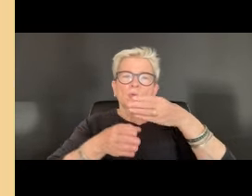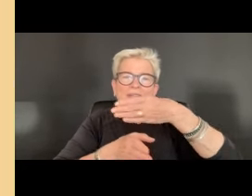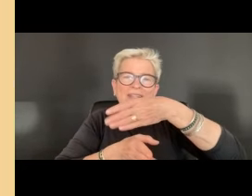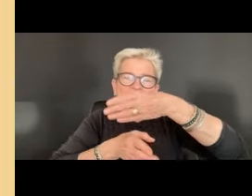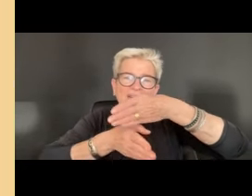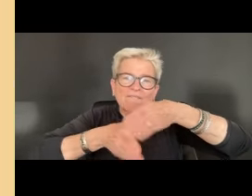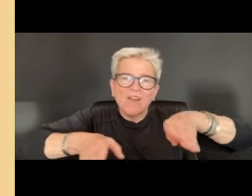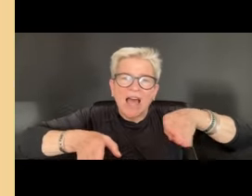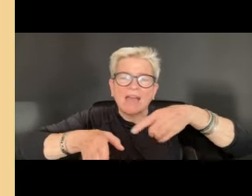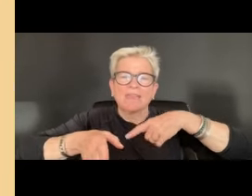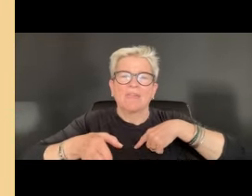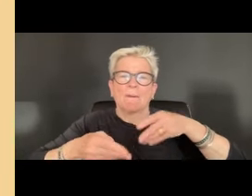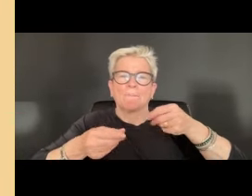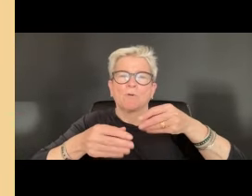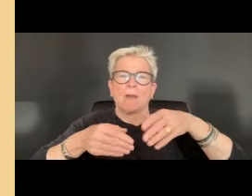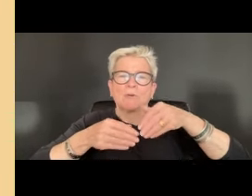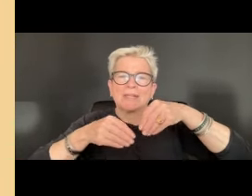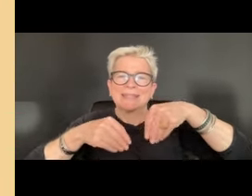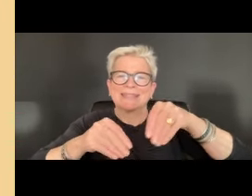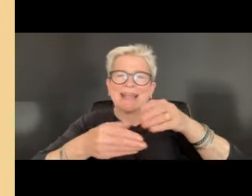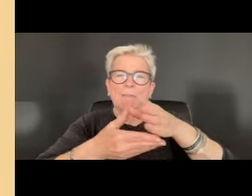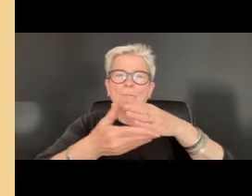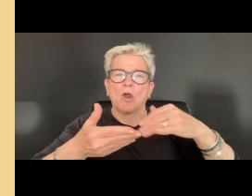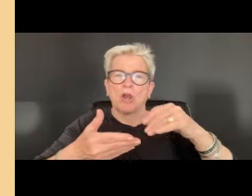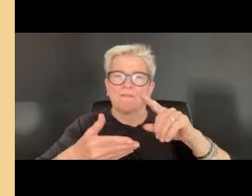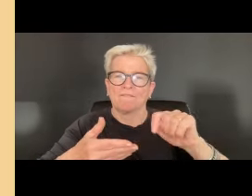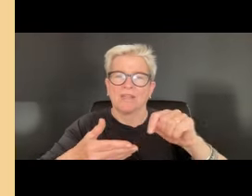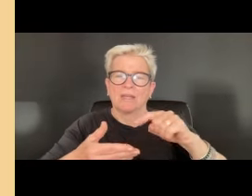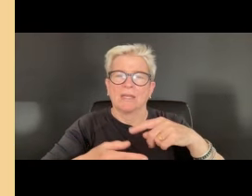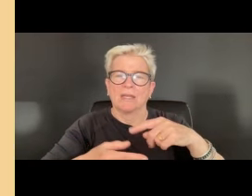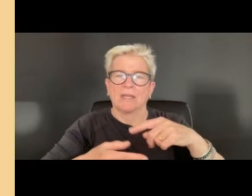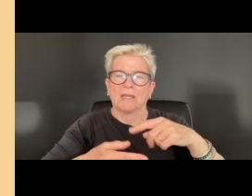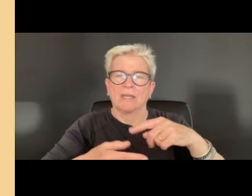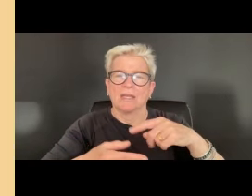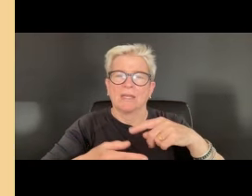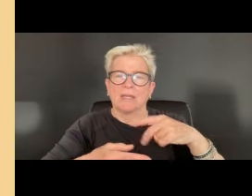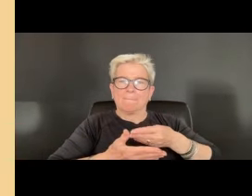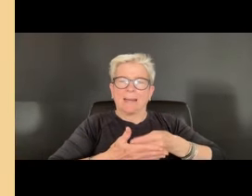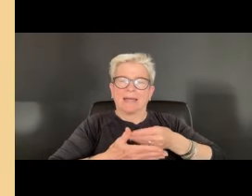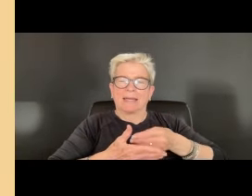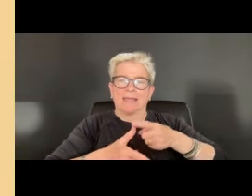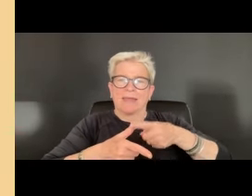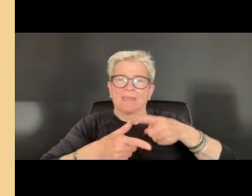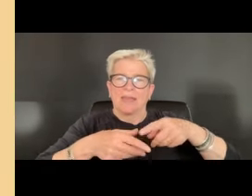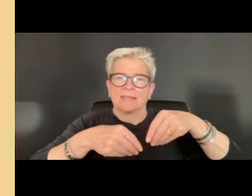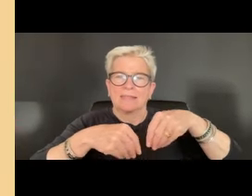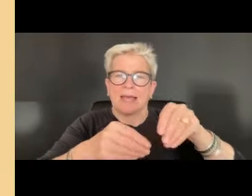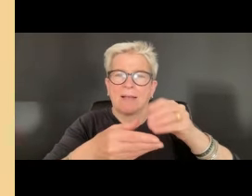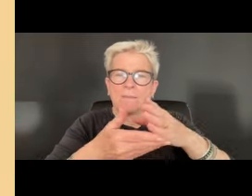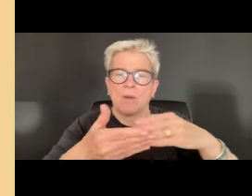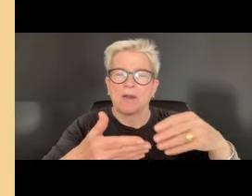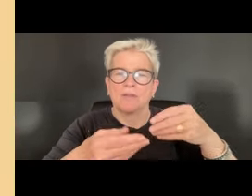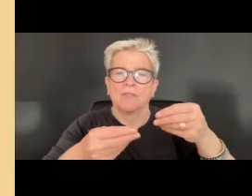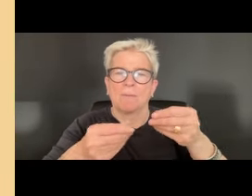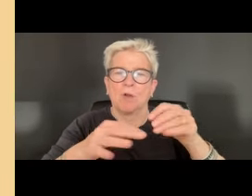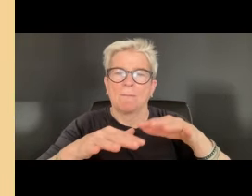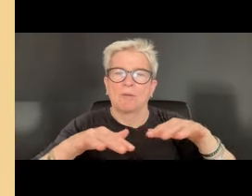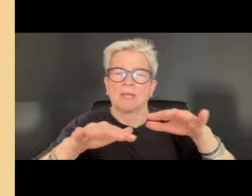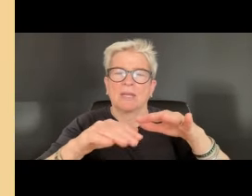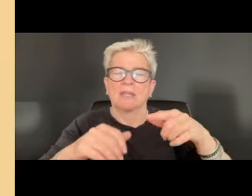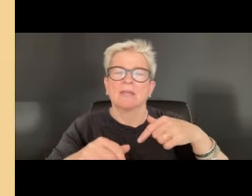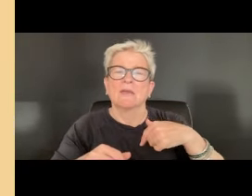builder? So one of the major changes I didn't mention in neighborhood residential zones is that we are proposing